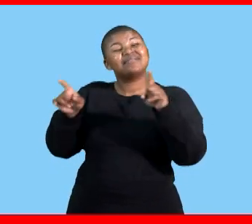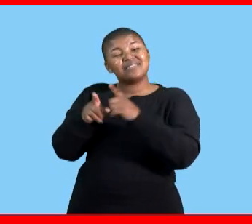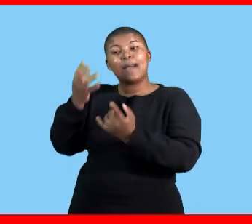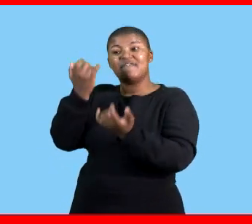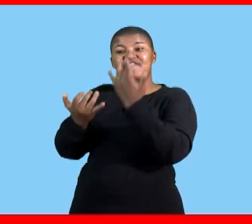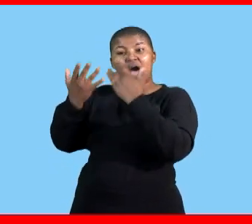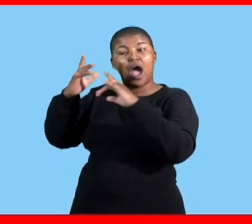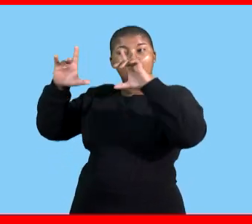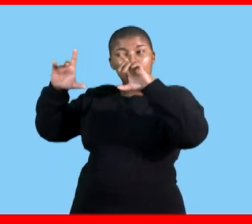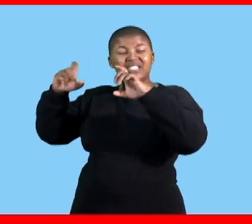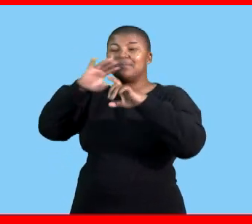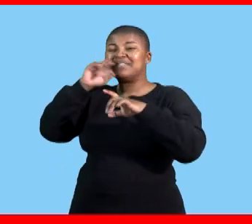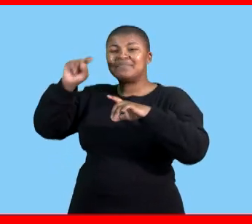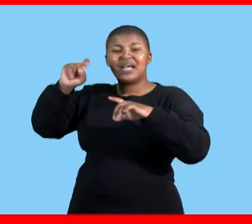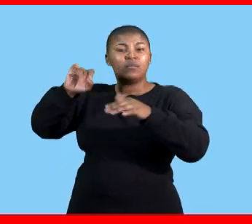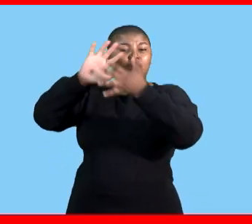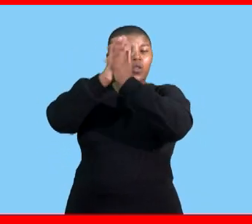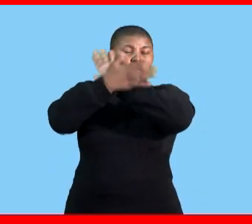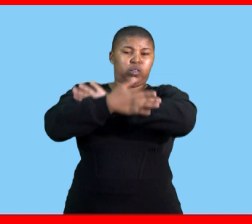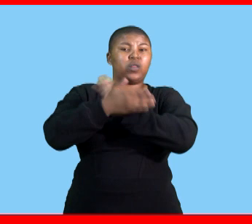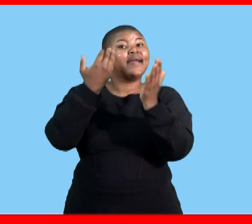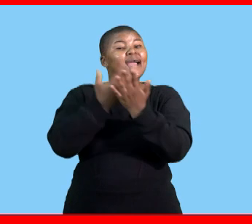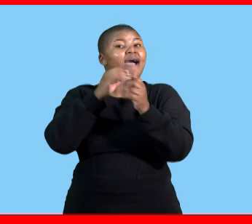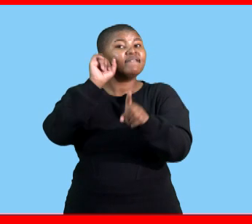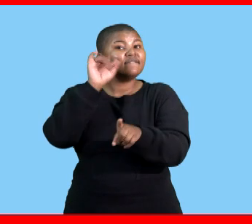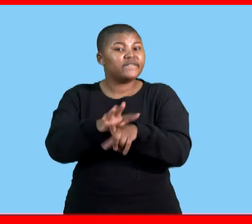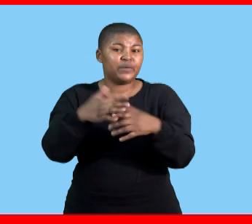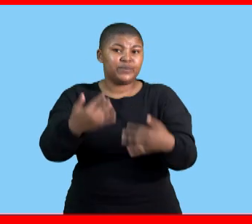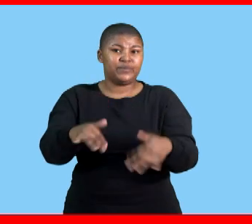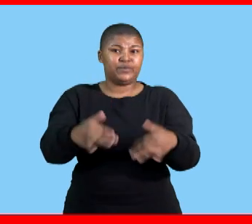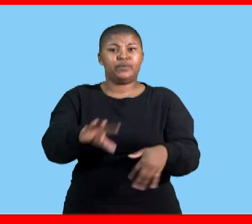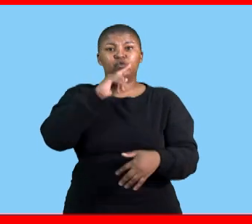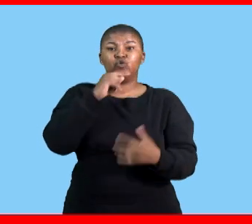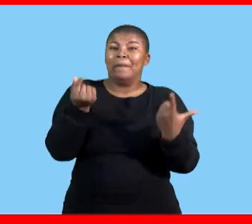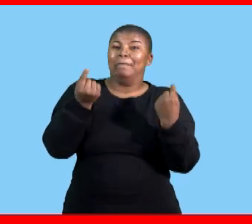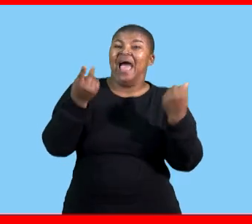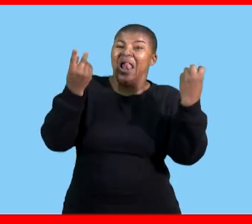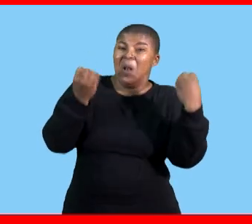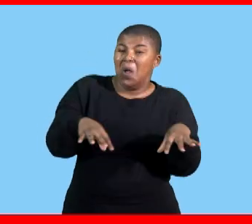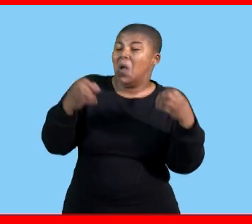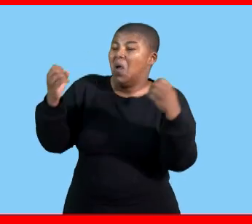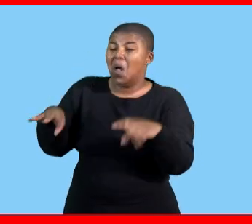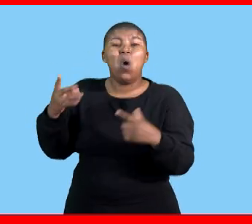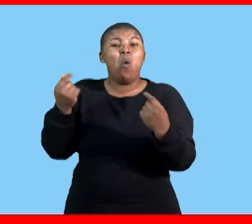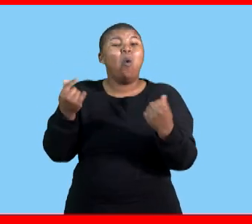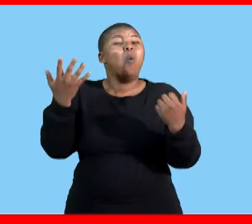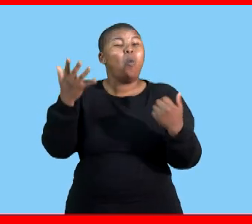a disastrous event that can cause a lot of damage and a lot of money will be lost in the